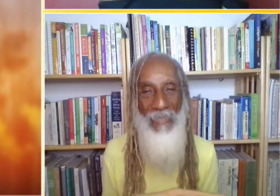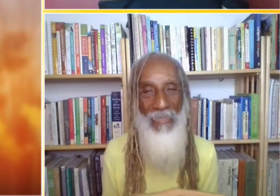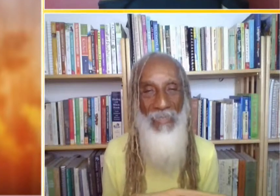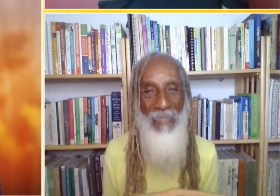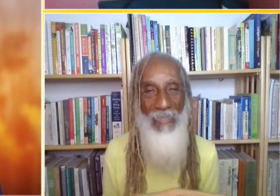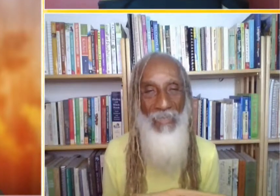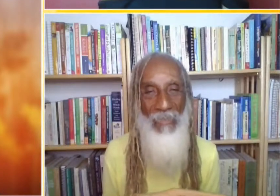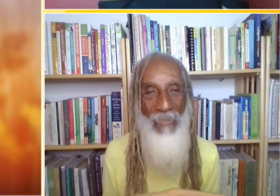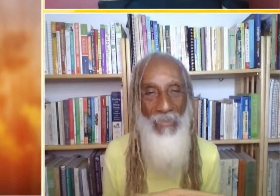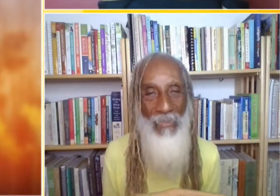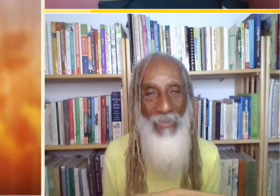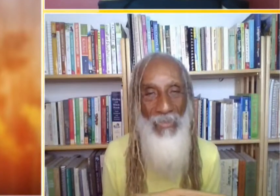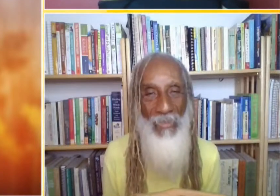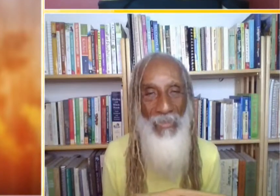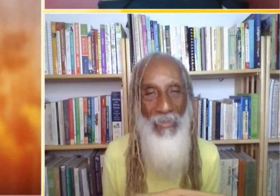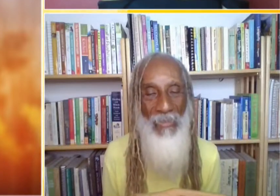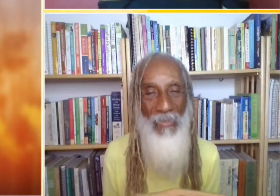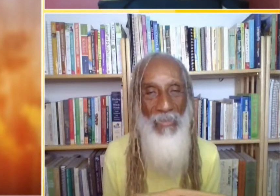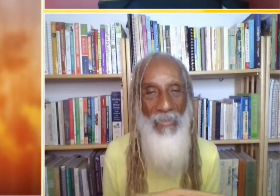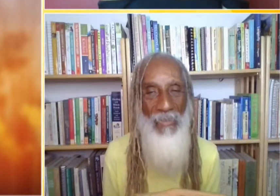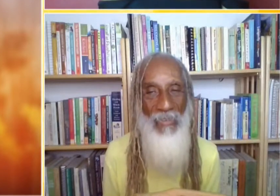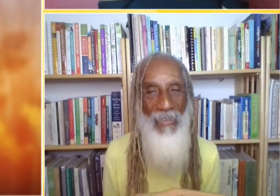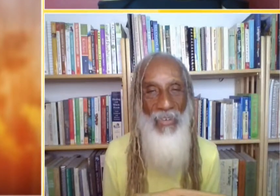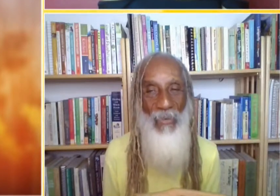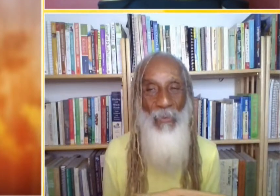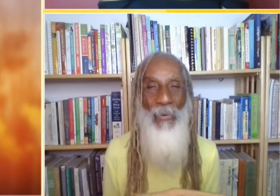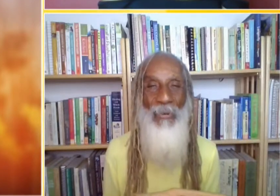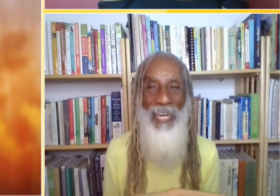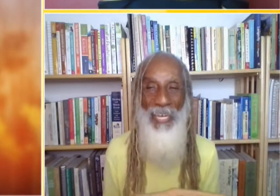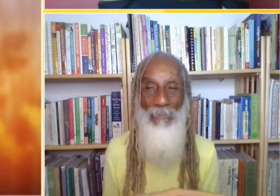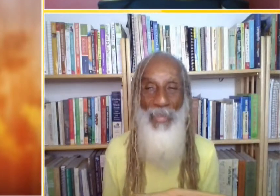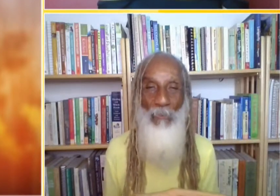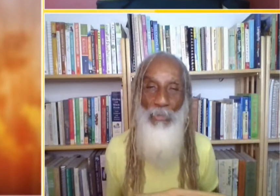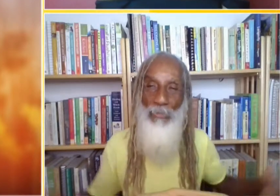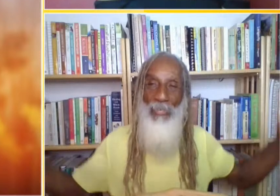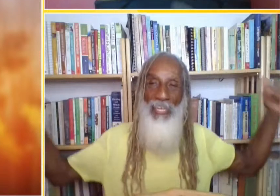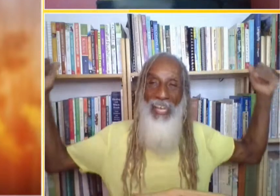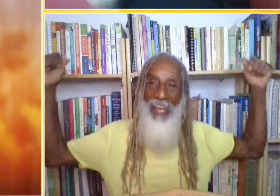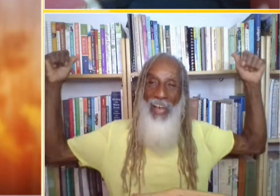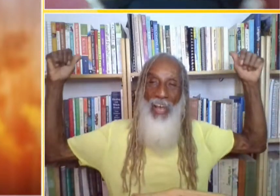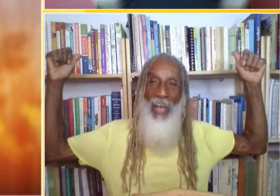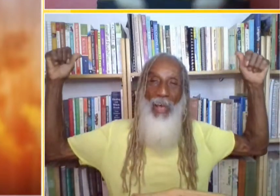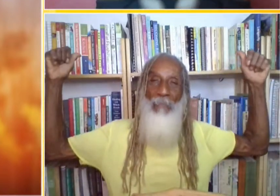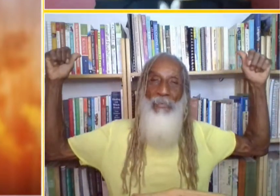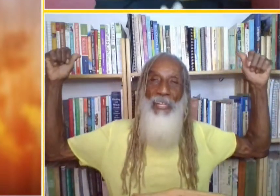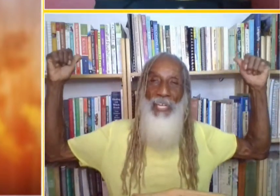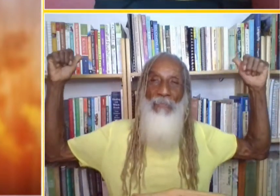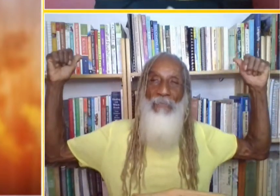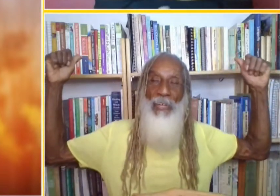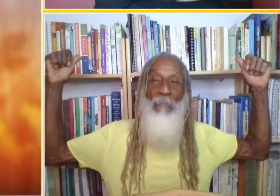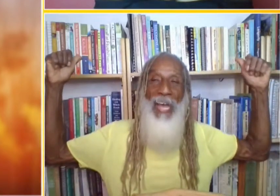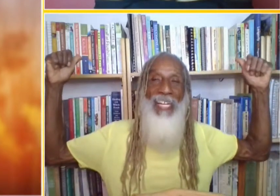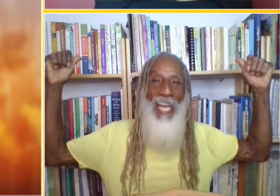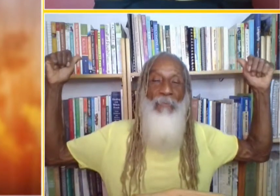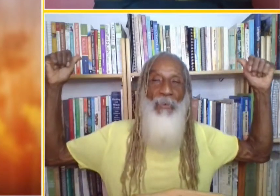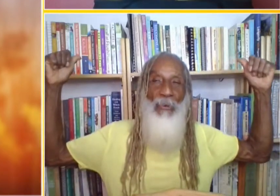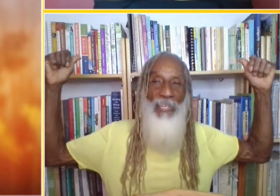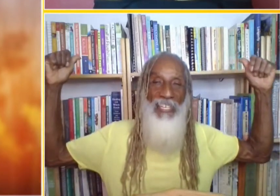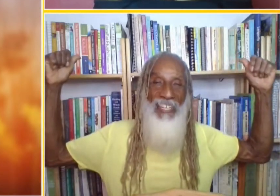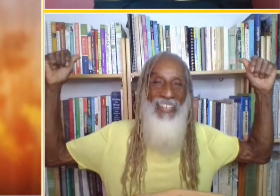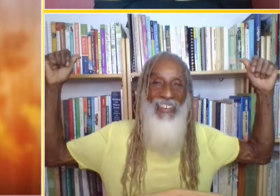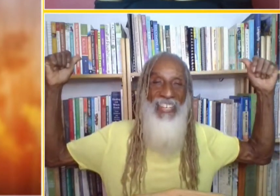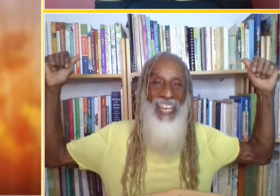sense of where you came from and where you are now. Where I am now. Well, you see, I'm sitting in front of